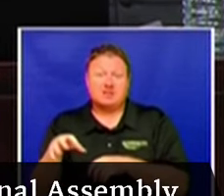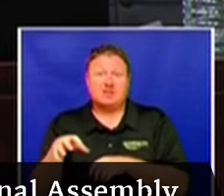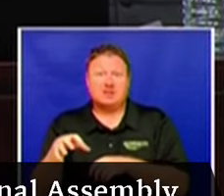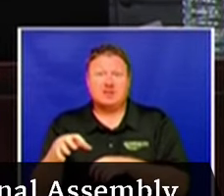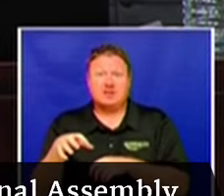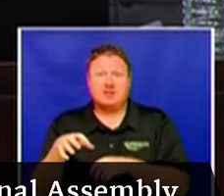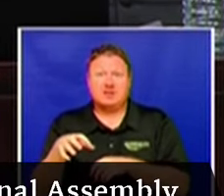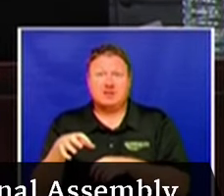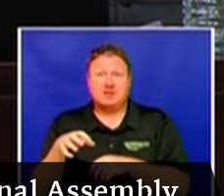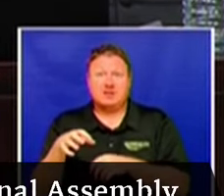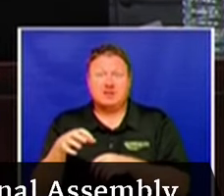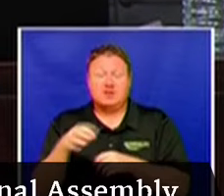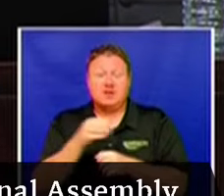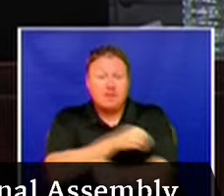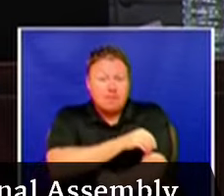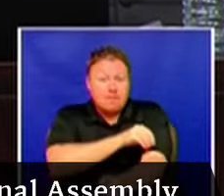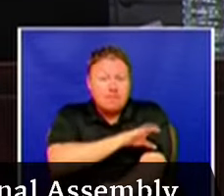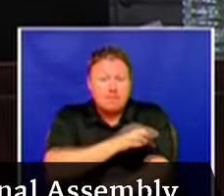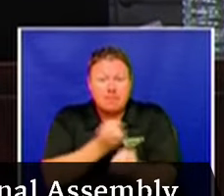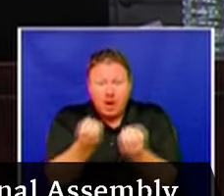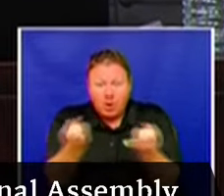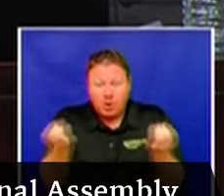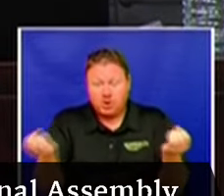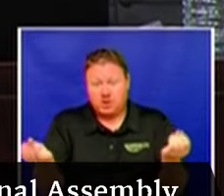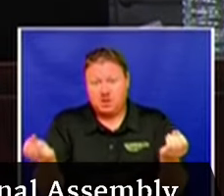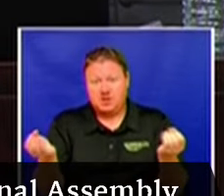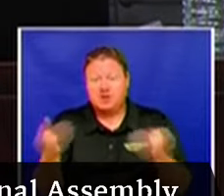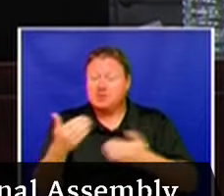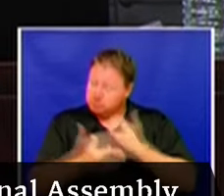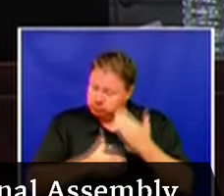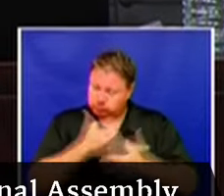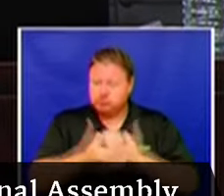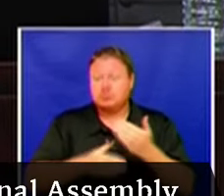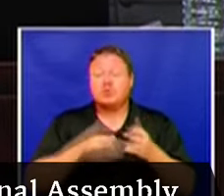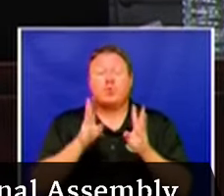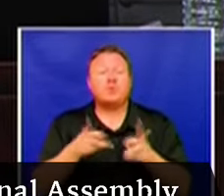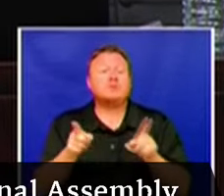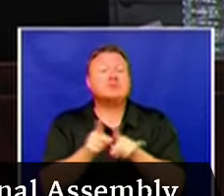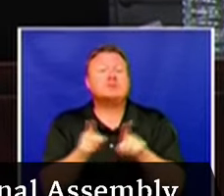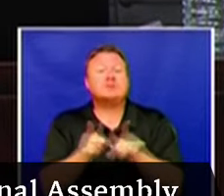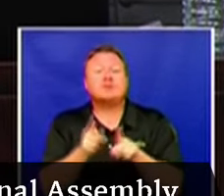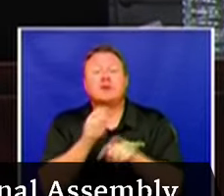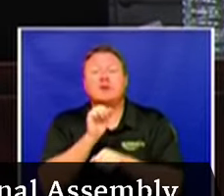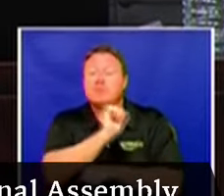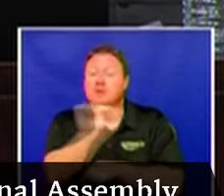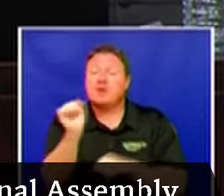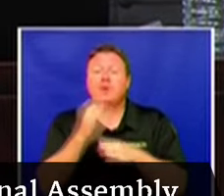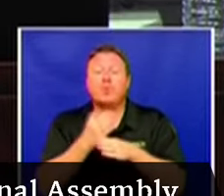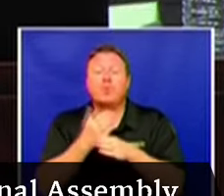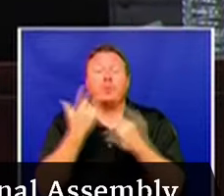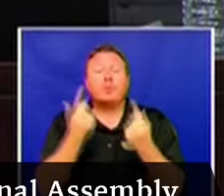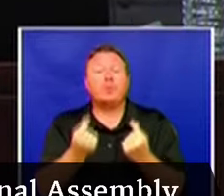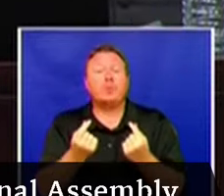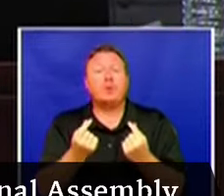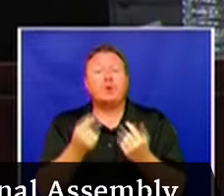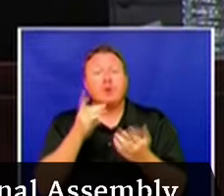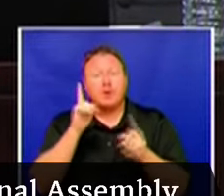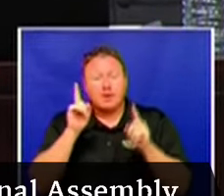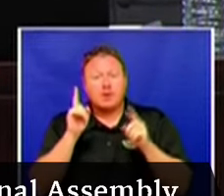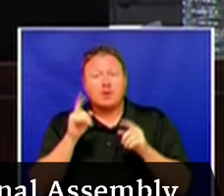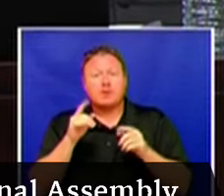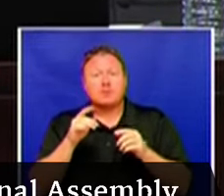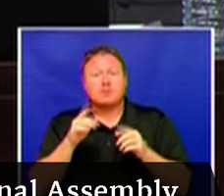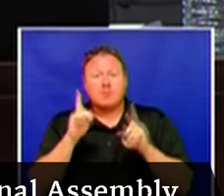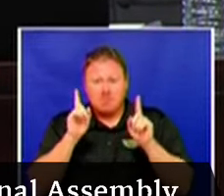have empowered and continue to empower to do their work must do their work, because in the